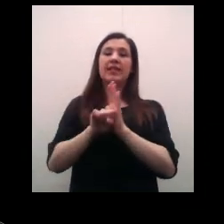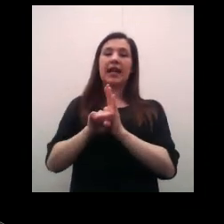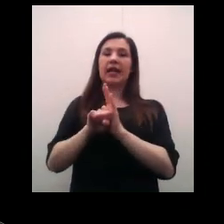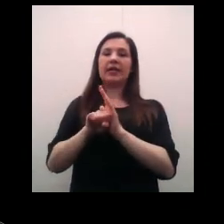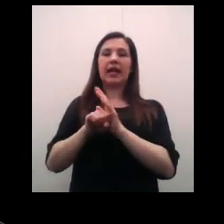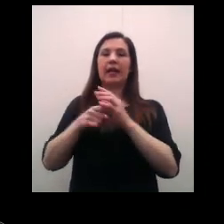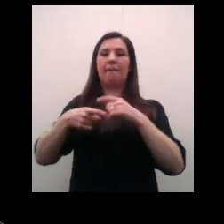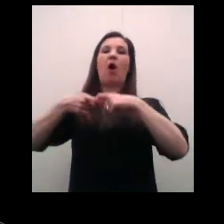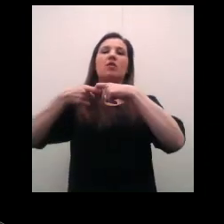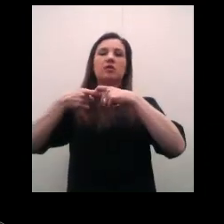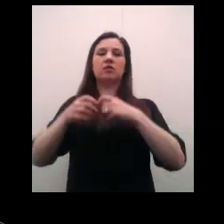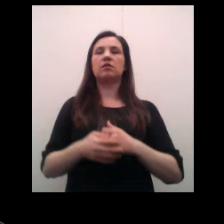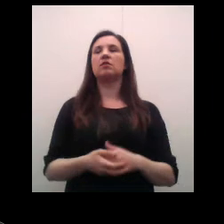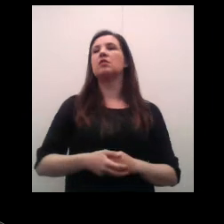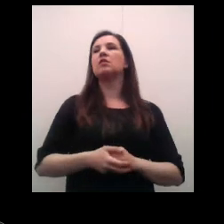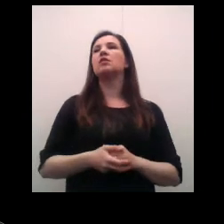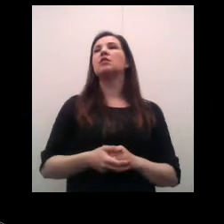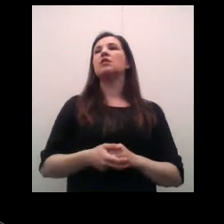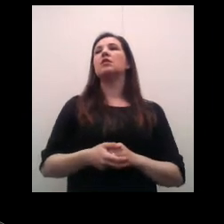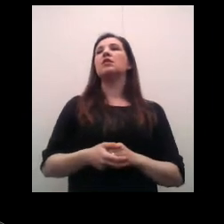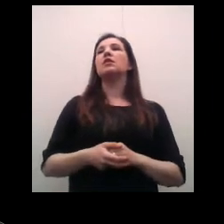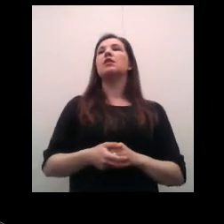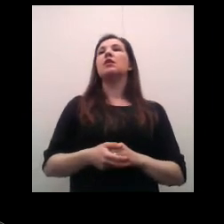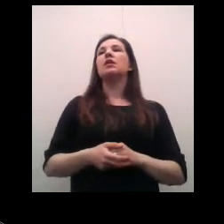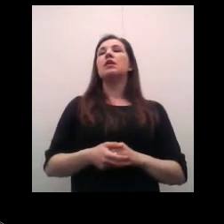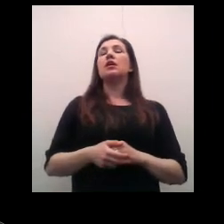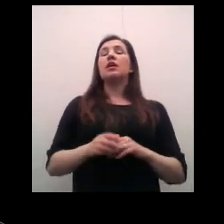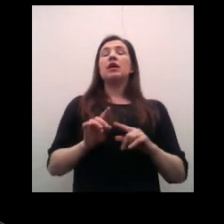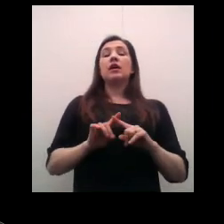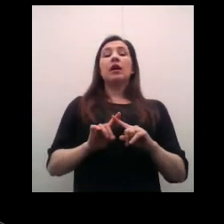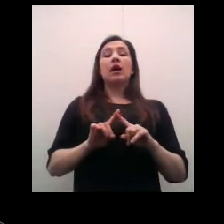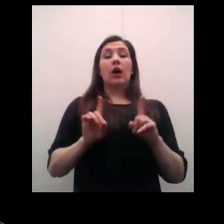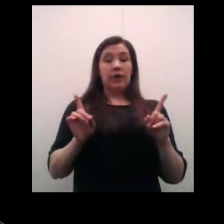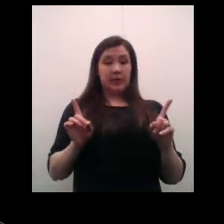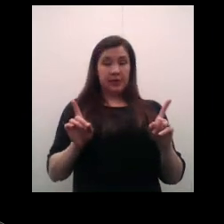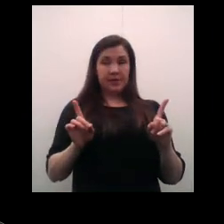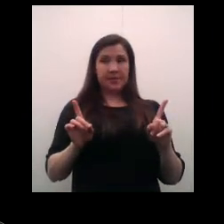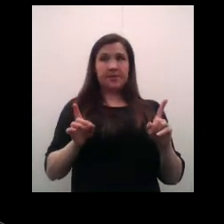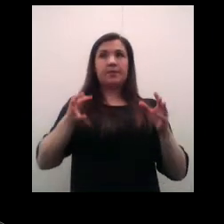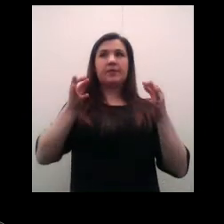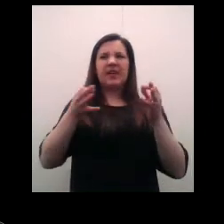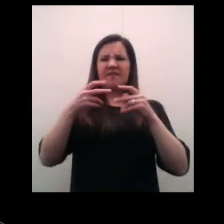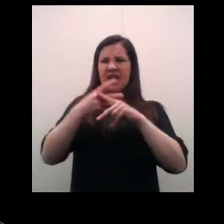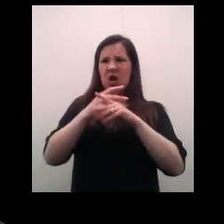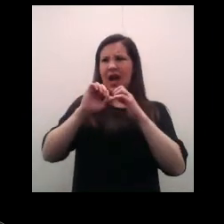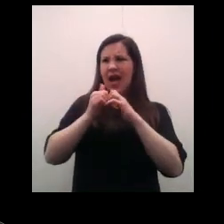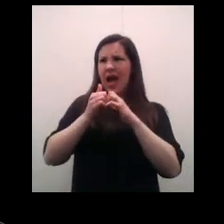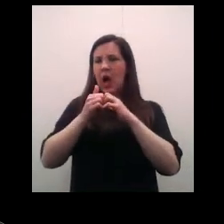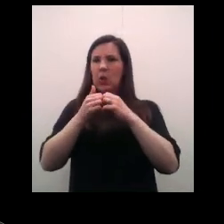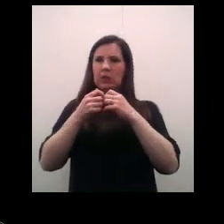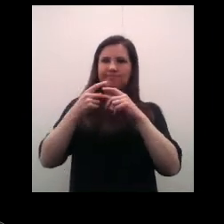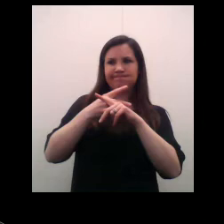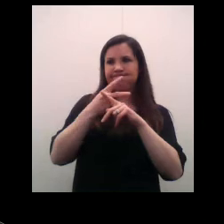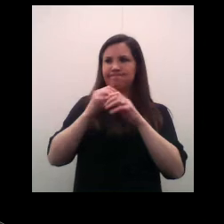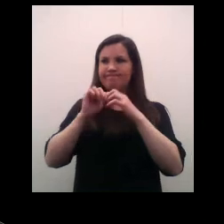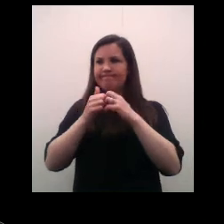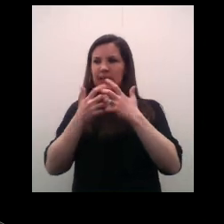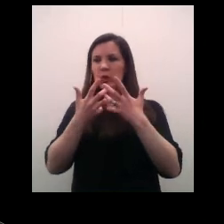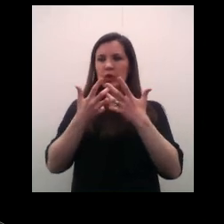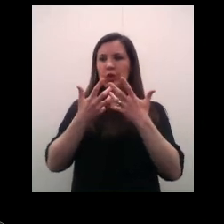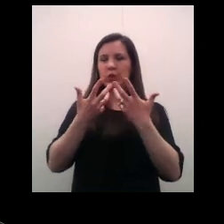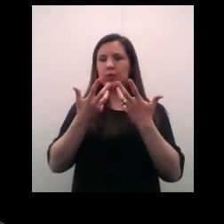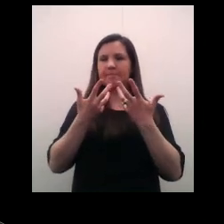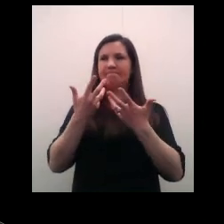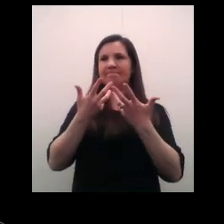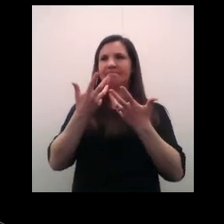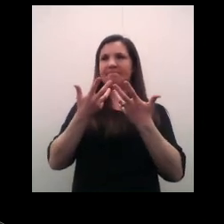pause. However, we have decided to figure out a way to be able to work around the